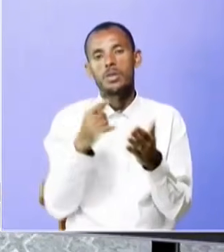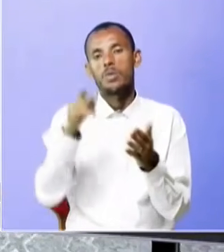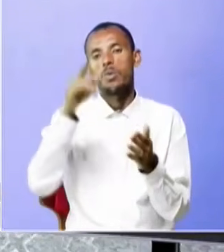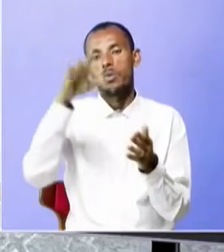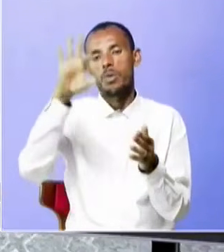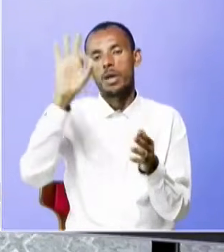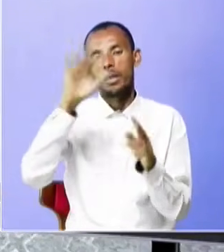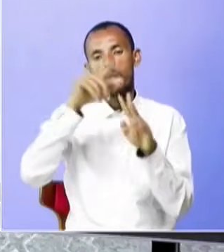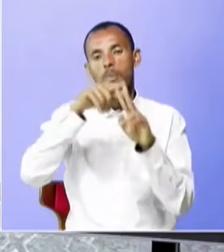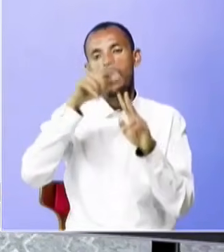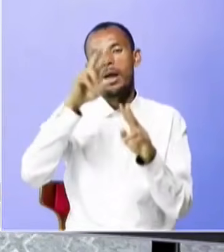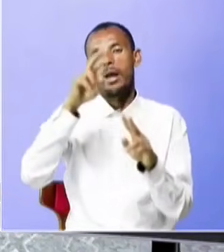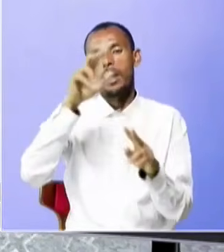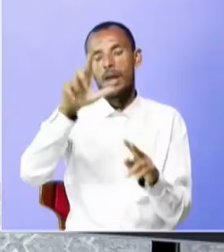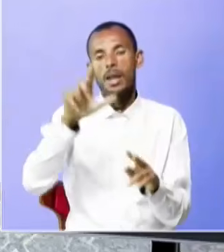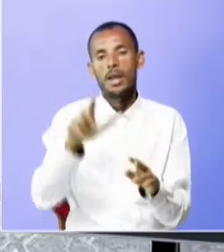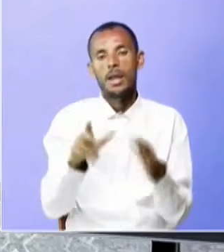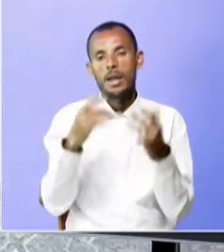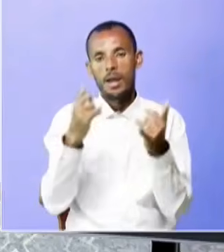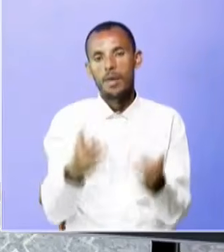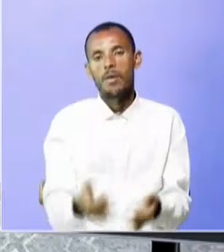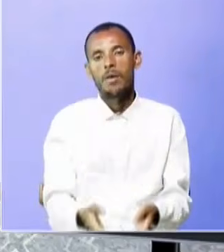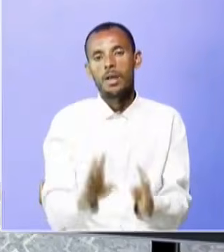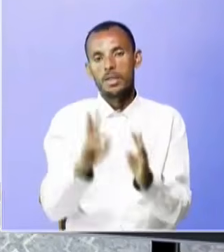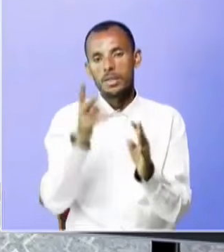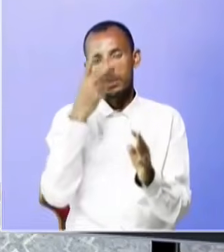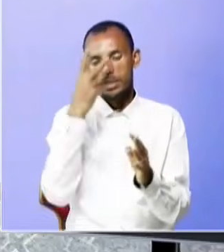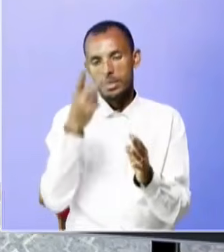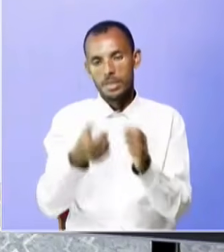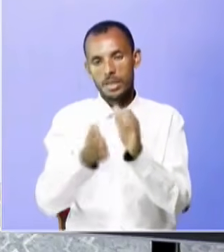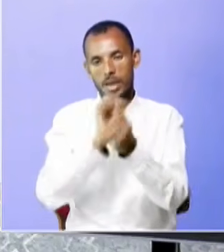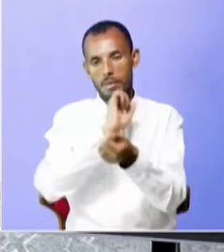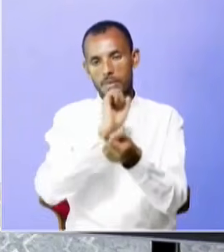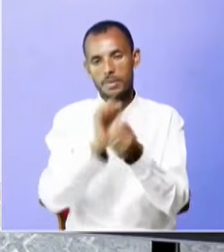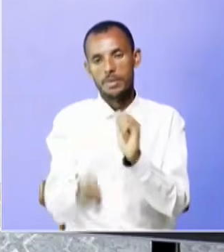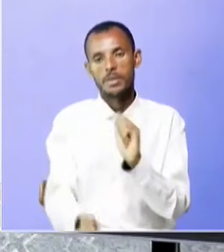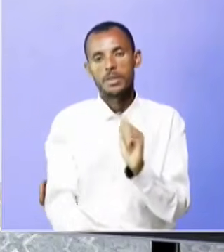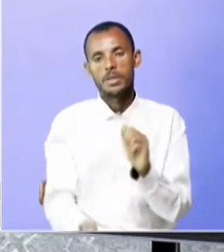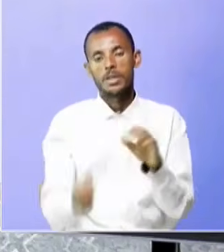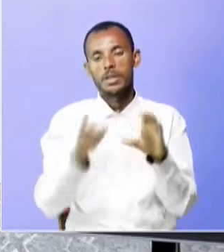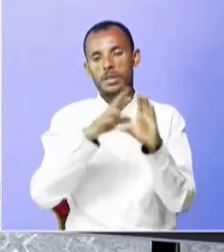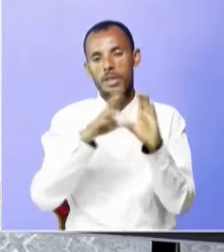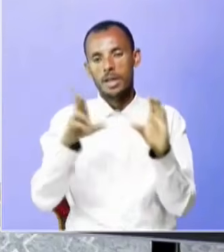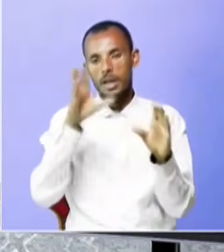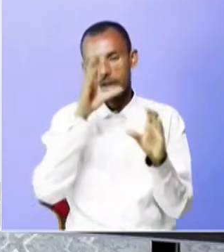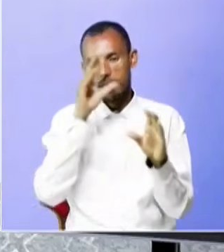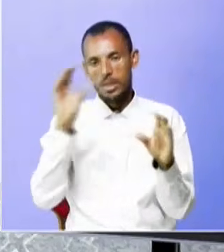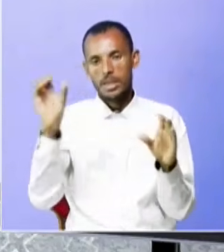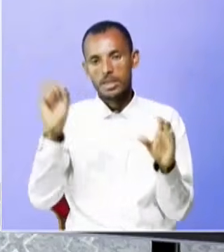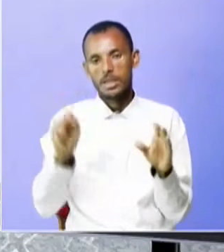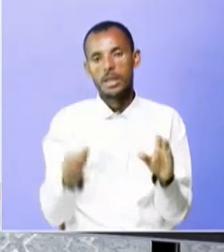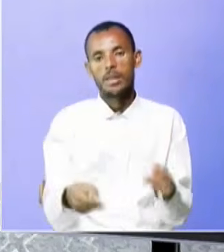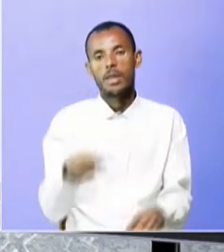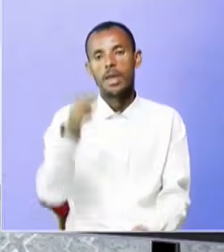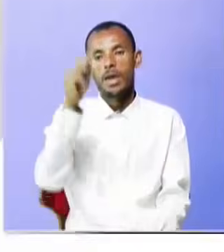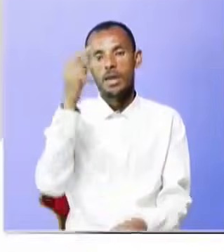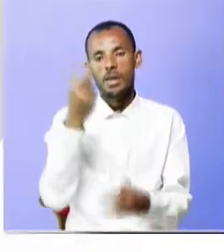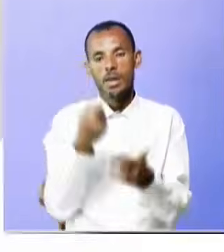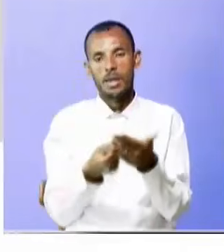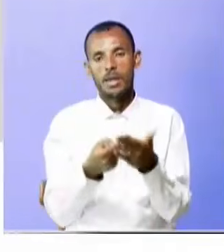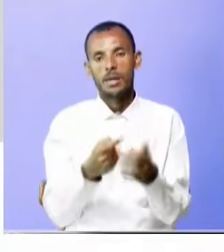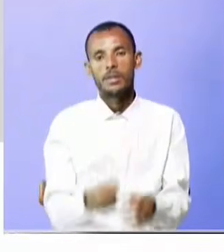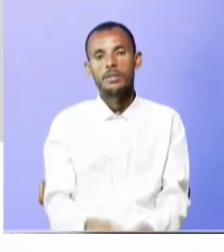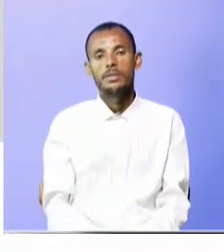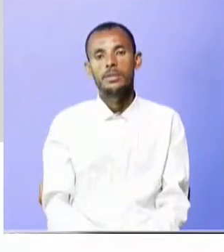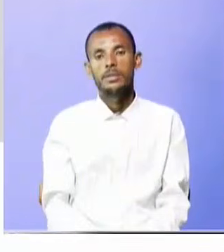L. Okay, so now let's directly substitute the radius and the slant height here.